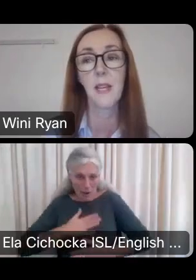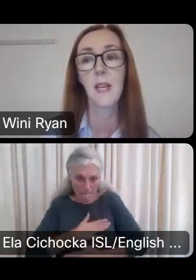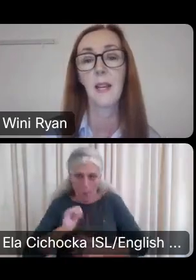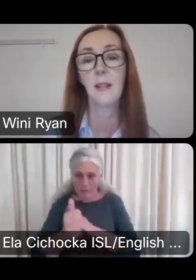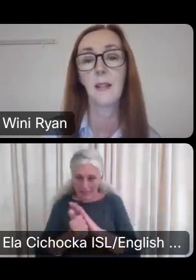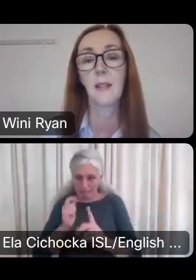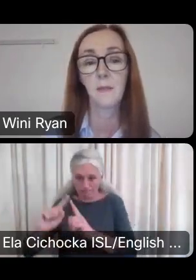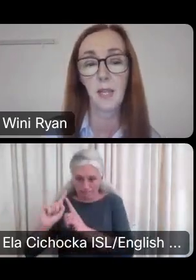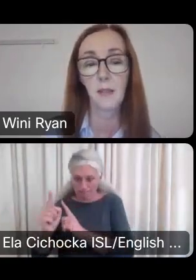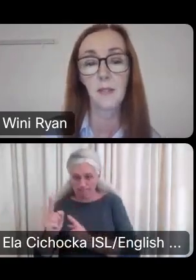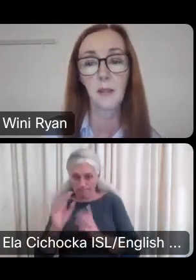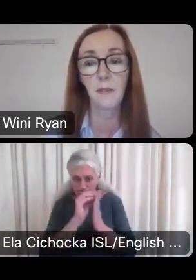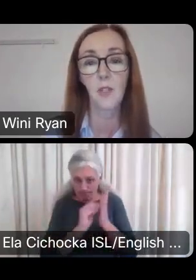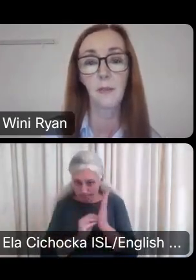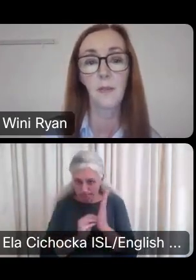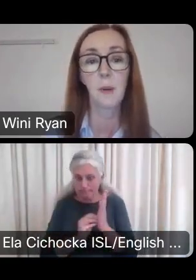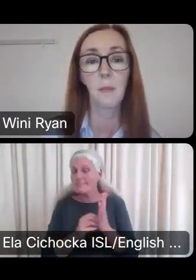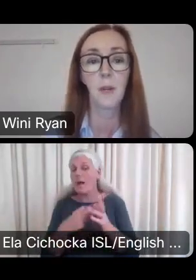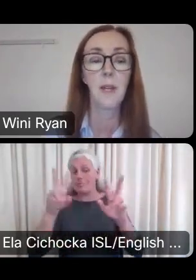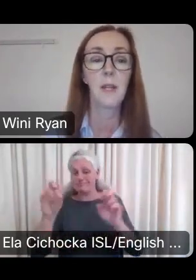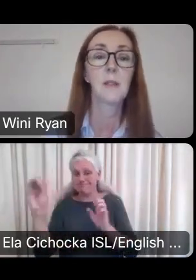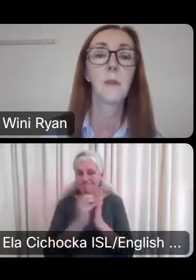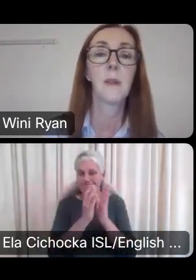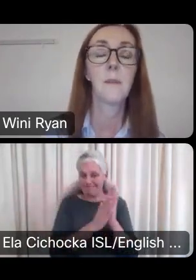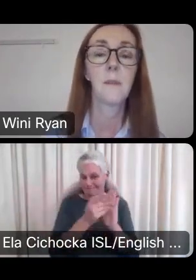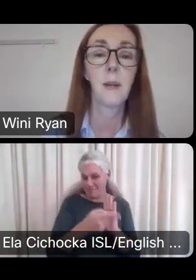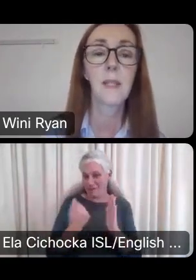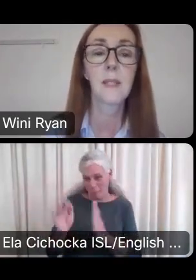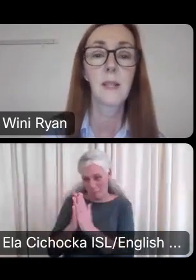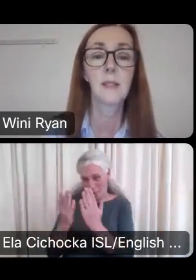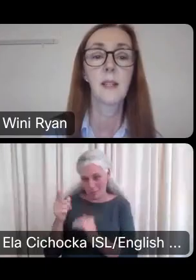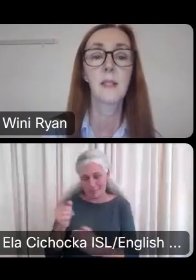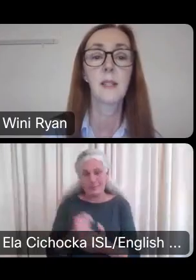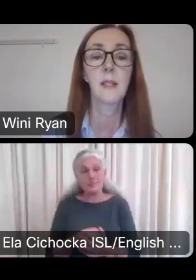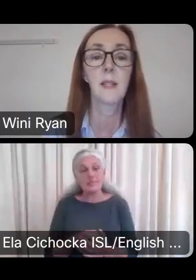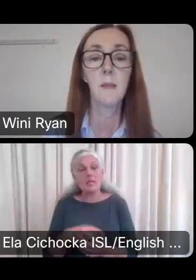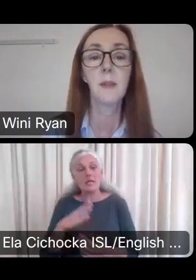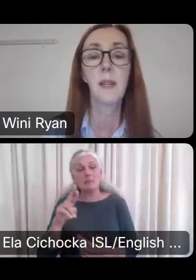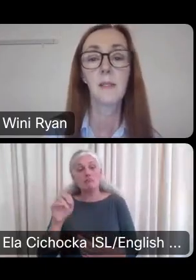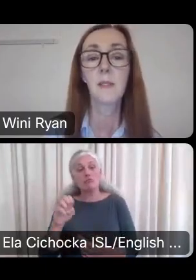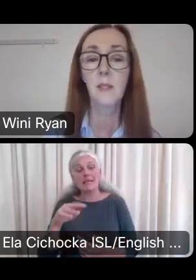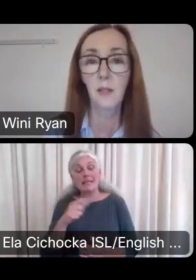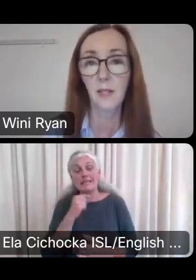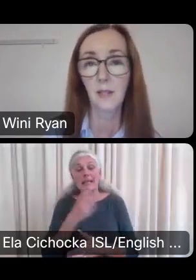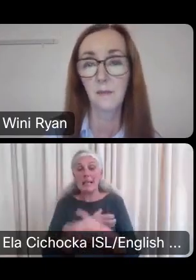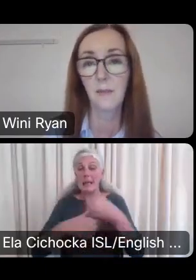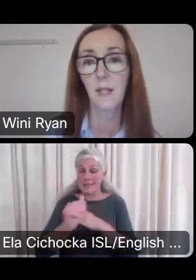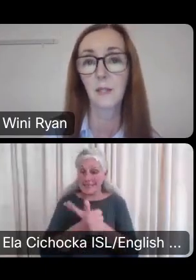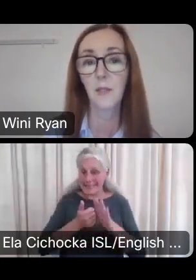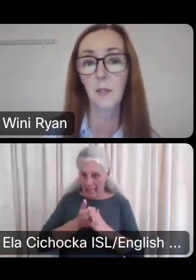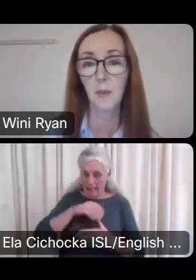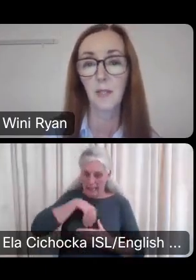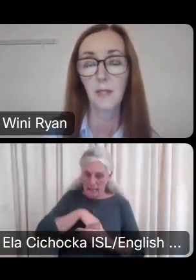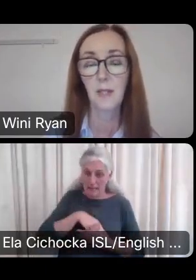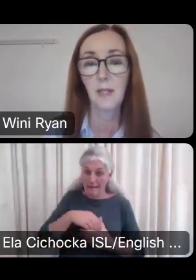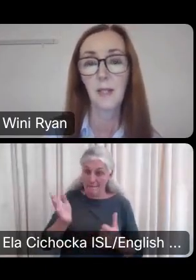experiences. And I've taken this definition from her book. So Brené says that empathy is a skill set. That's the